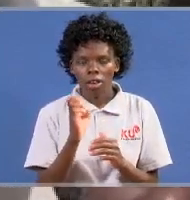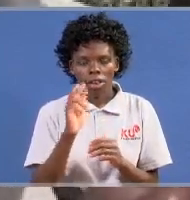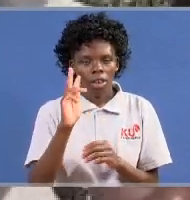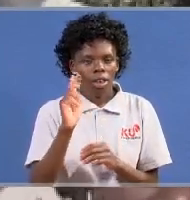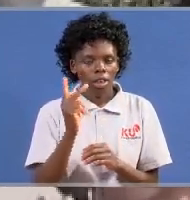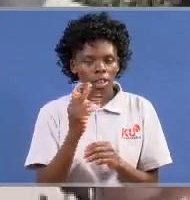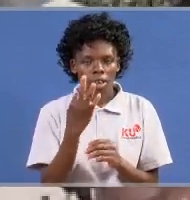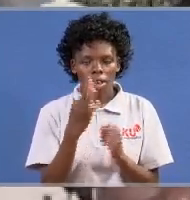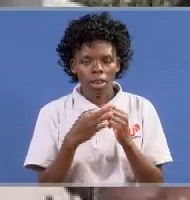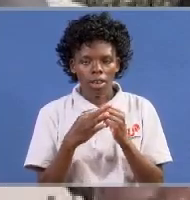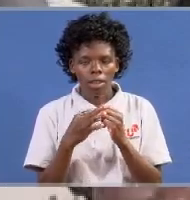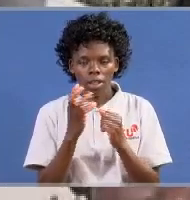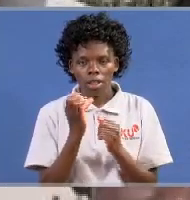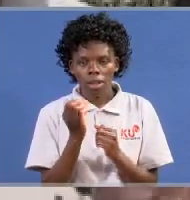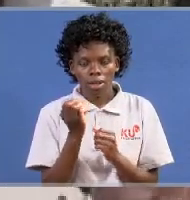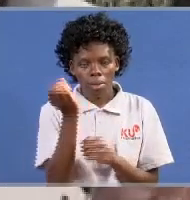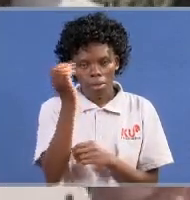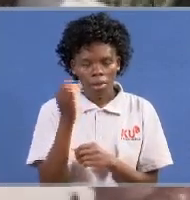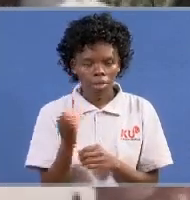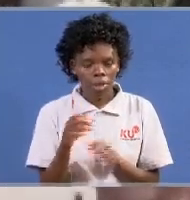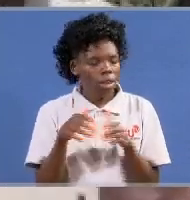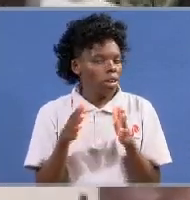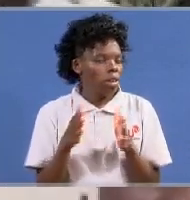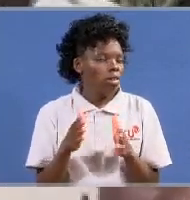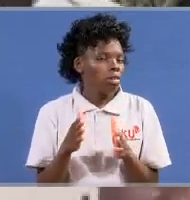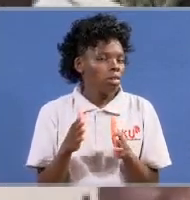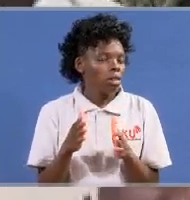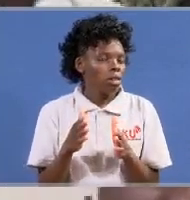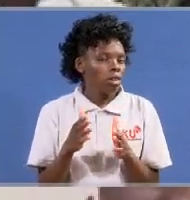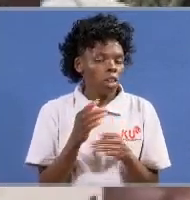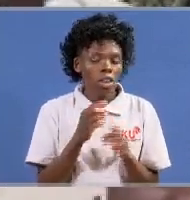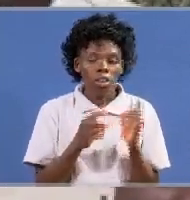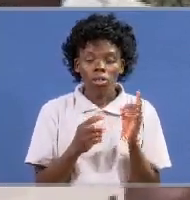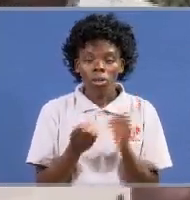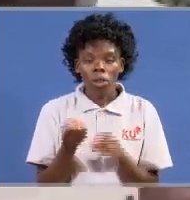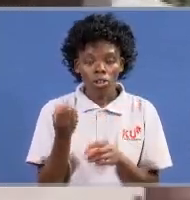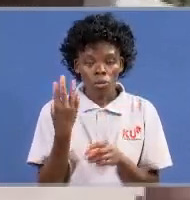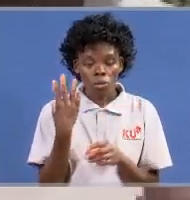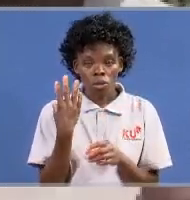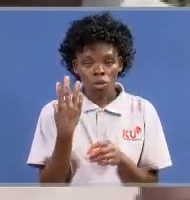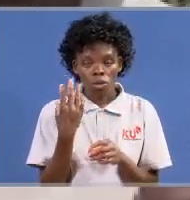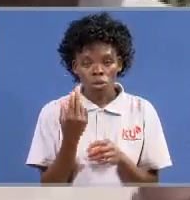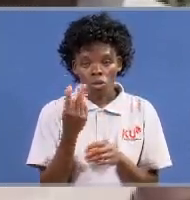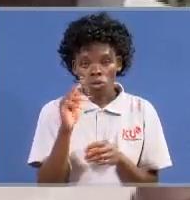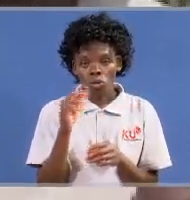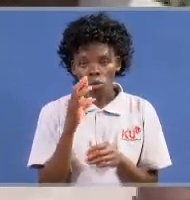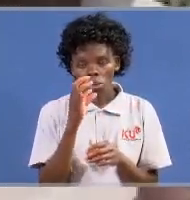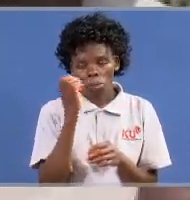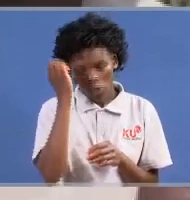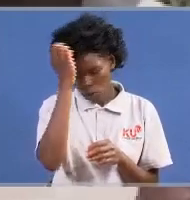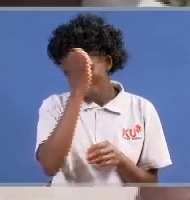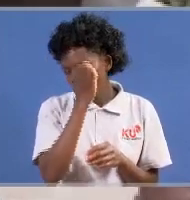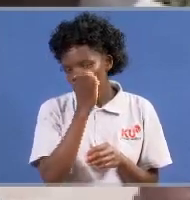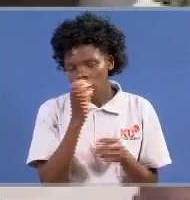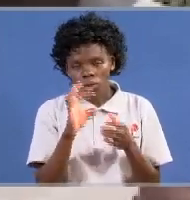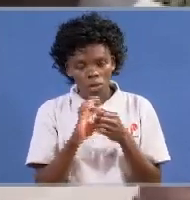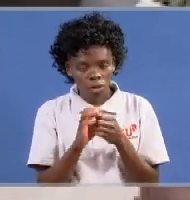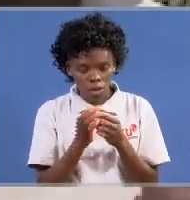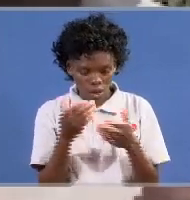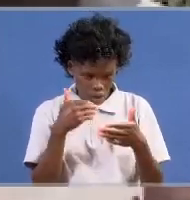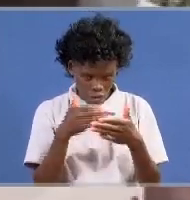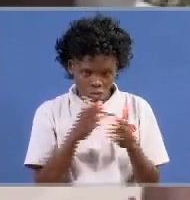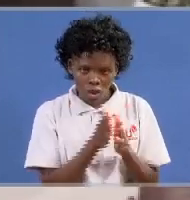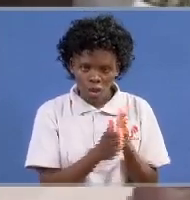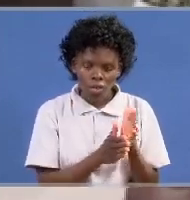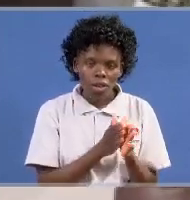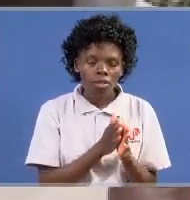over 80% of Kenya's agricultural products being exported to the European Union. And of course, here close to Naivasha, I don't need to tell you